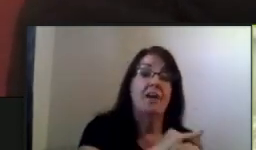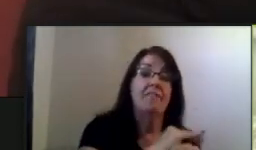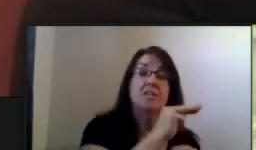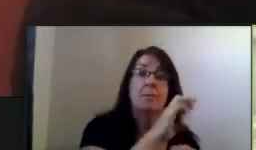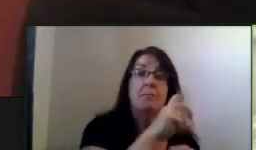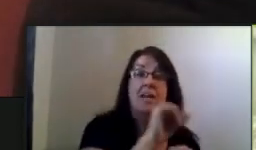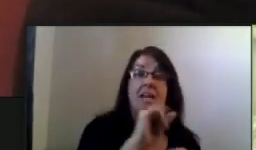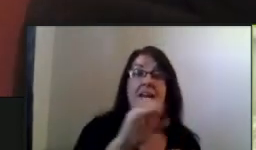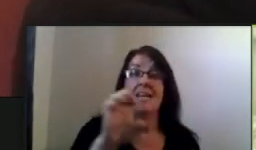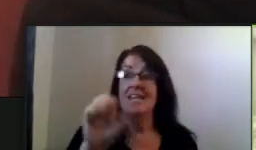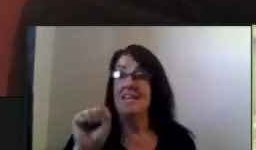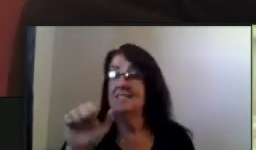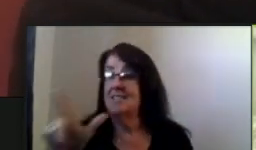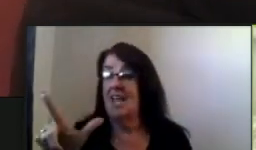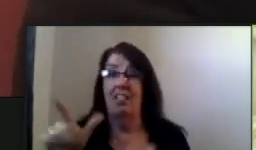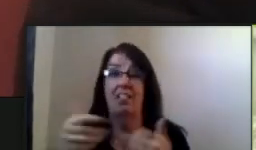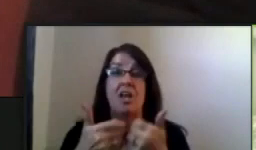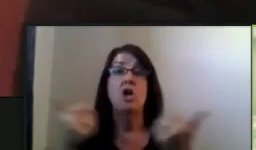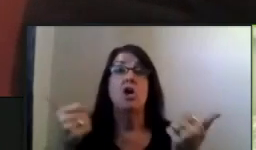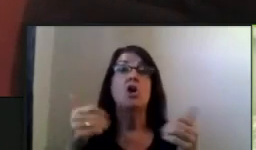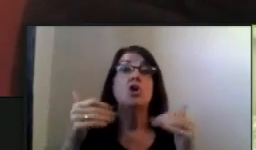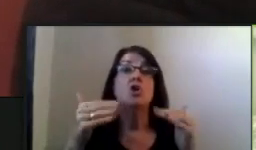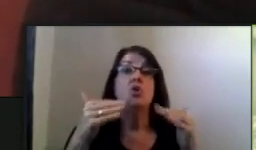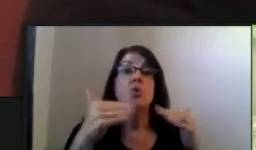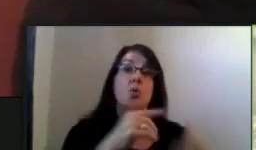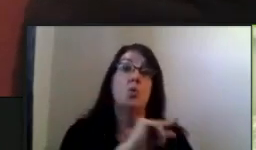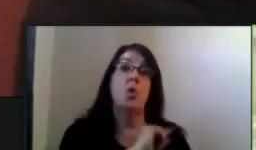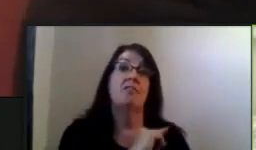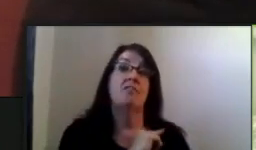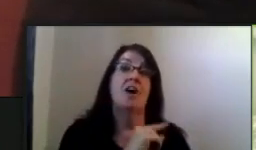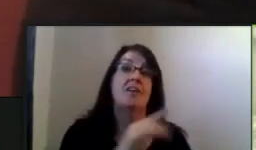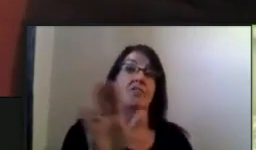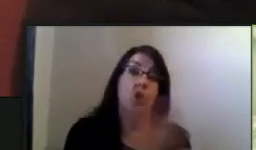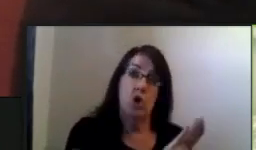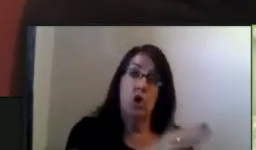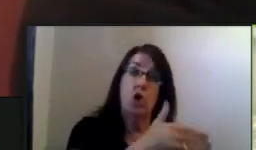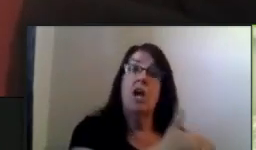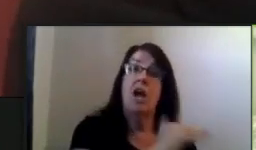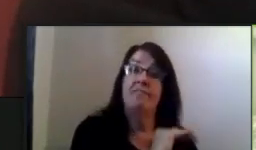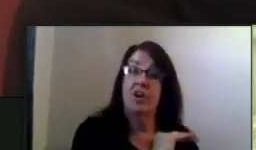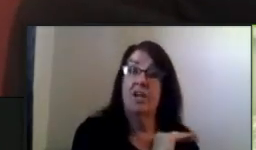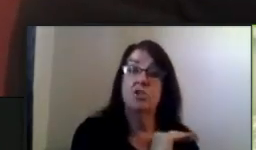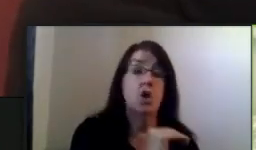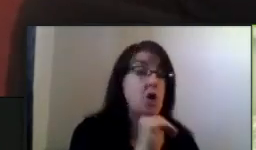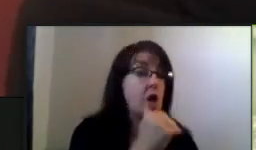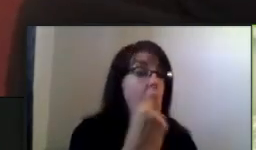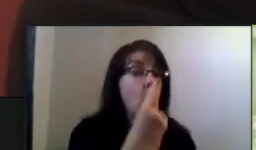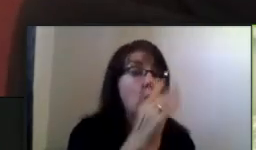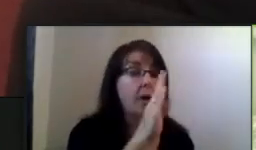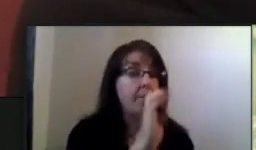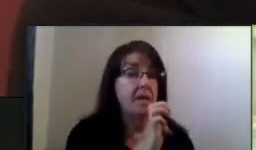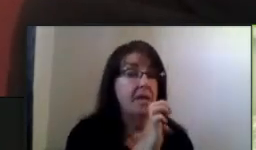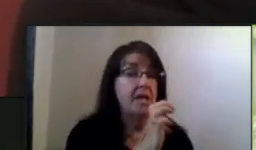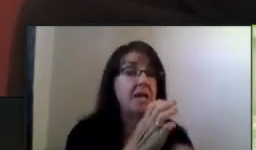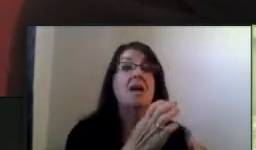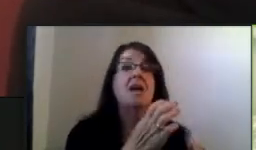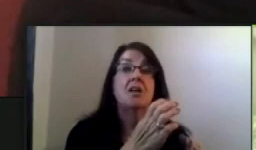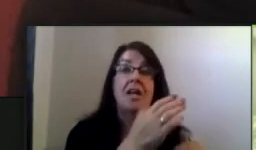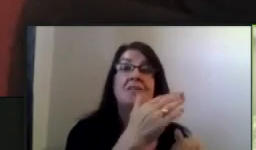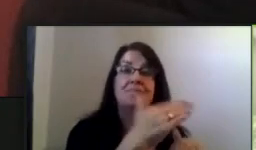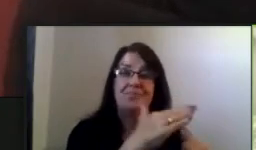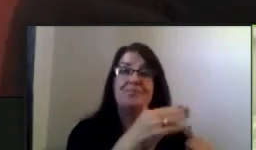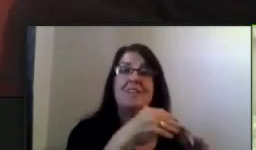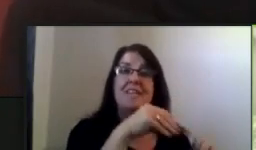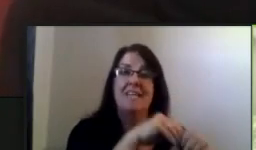Medicaid. To be qualified for full coverage Medicaid, you must not only be income eligible and